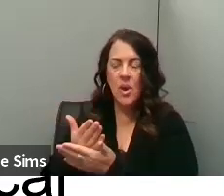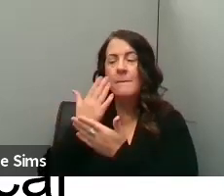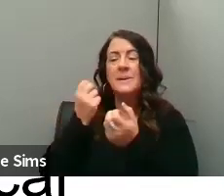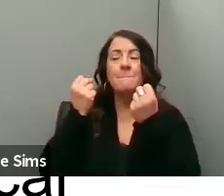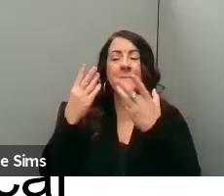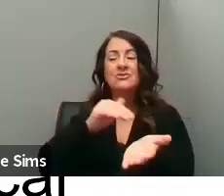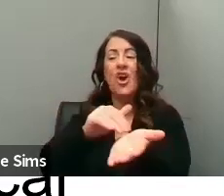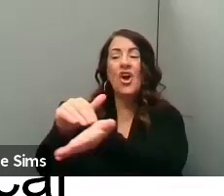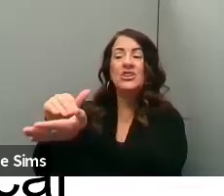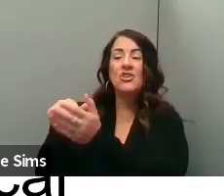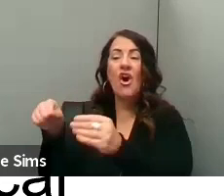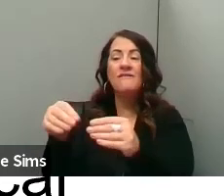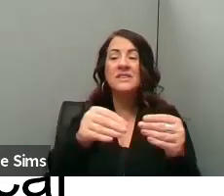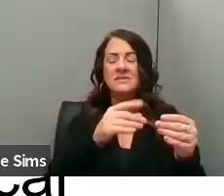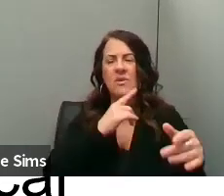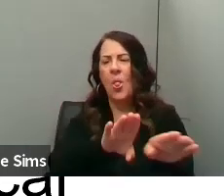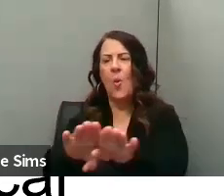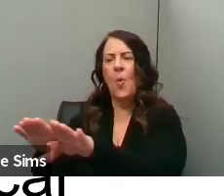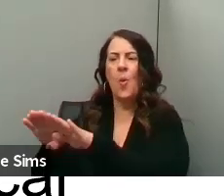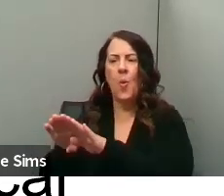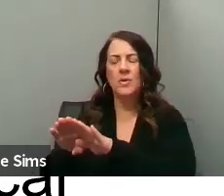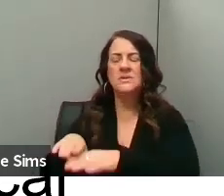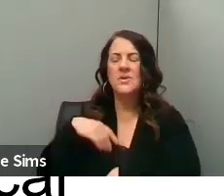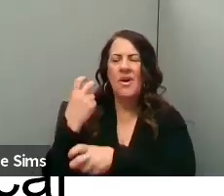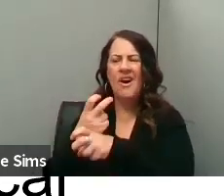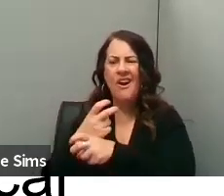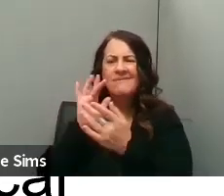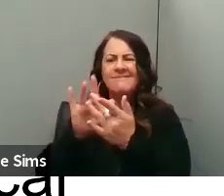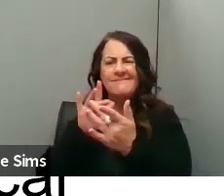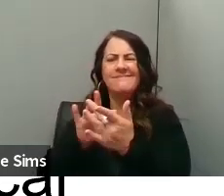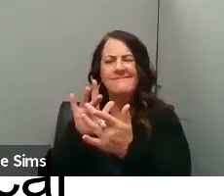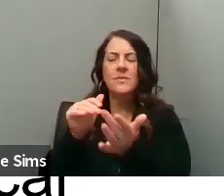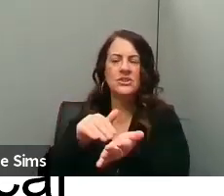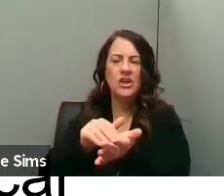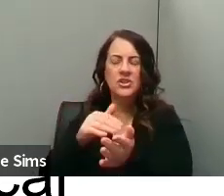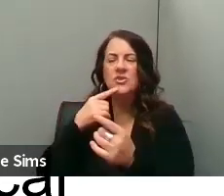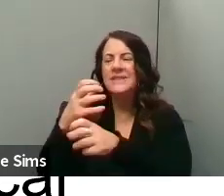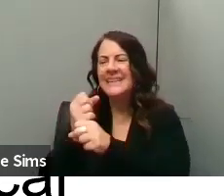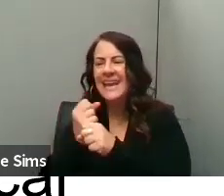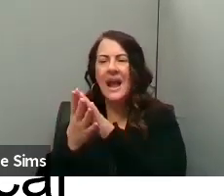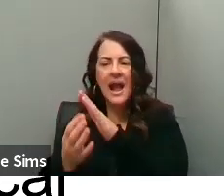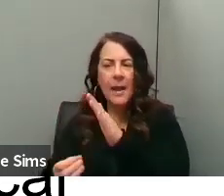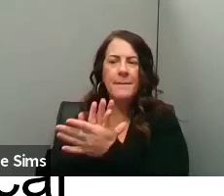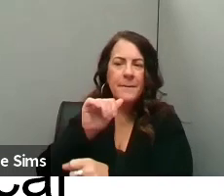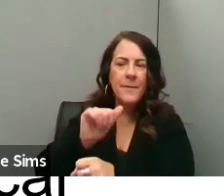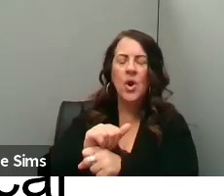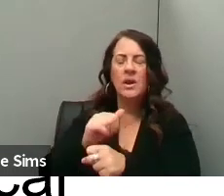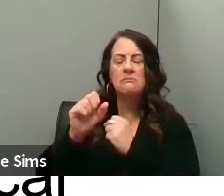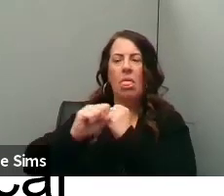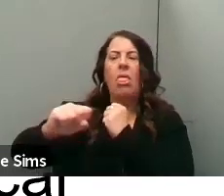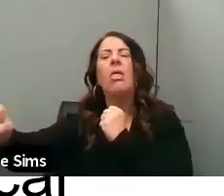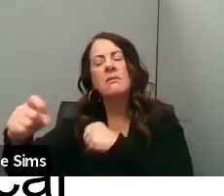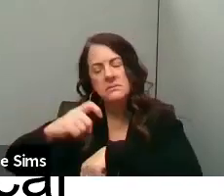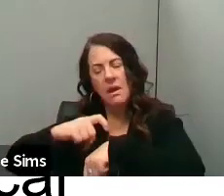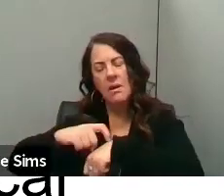difficult for people to get in touch with their doctors and their medical team to provide